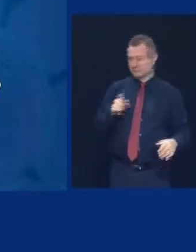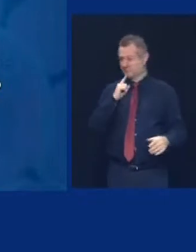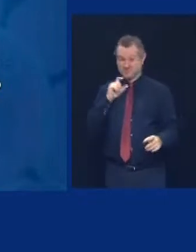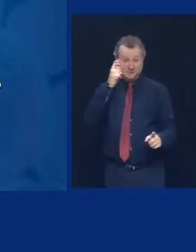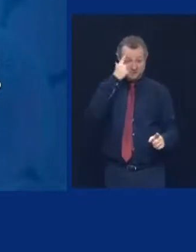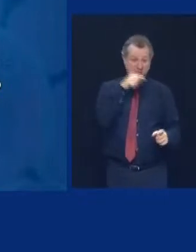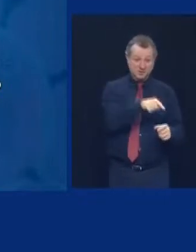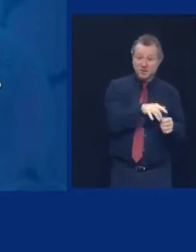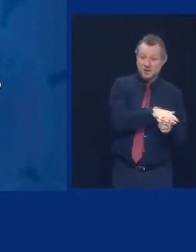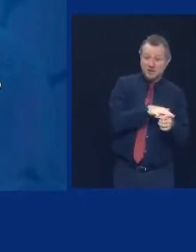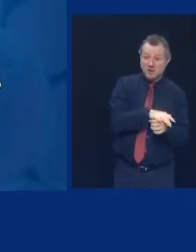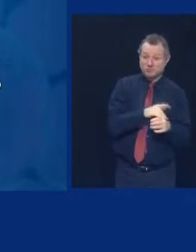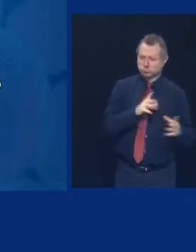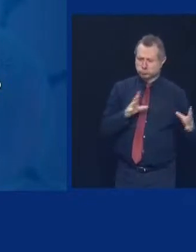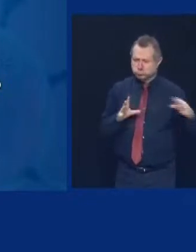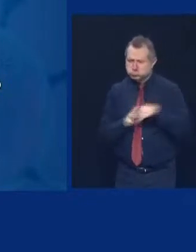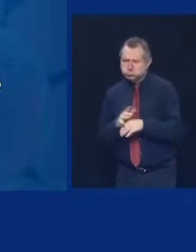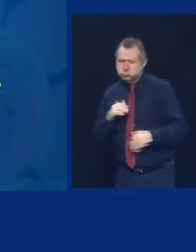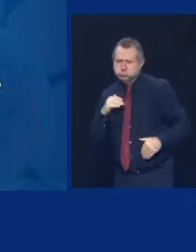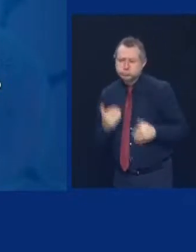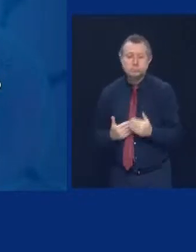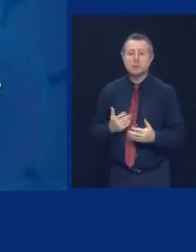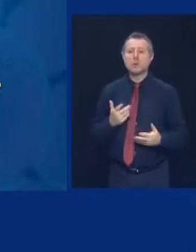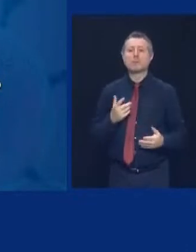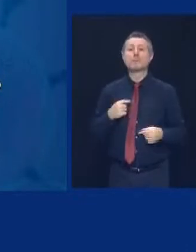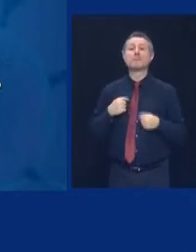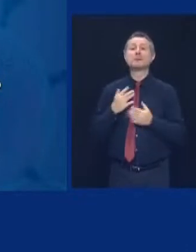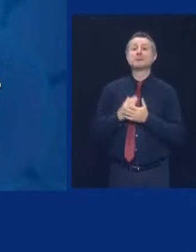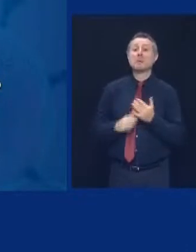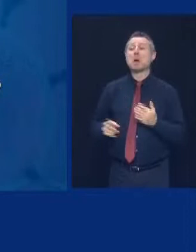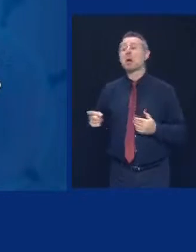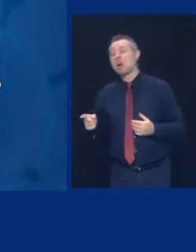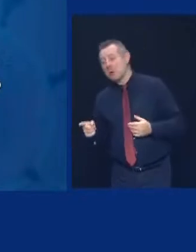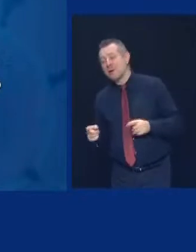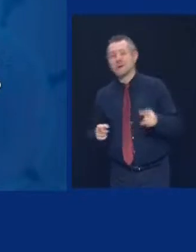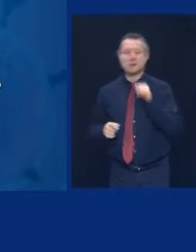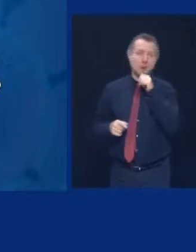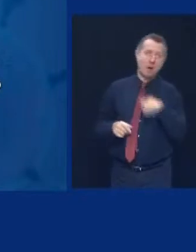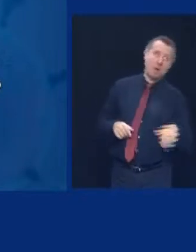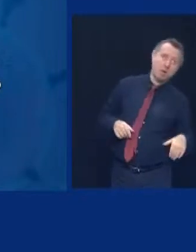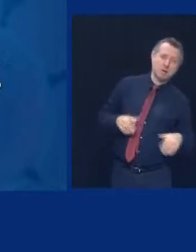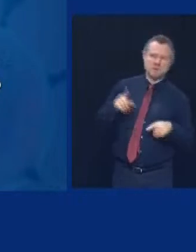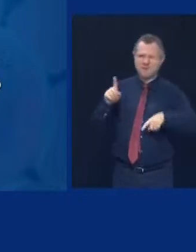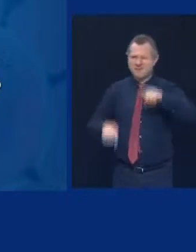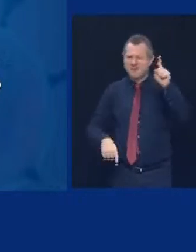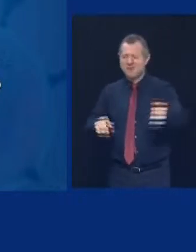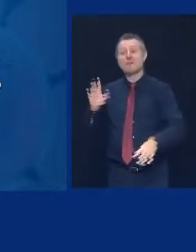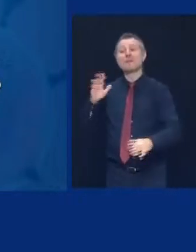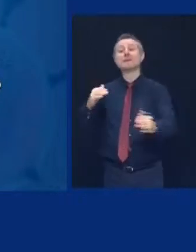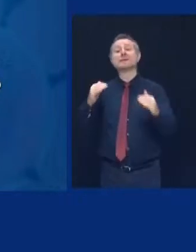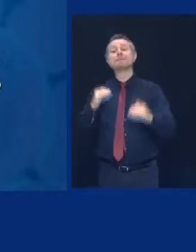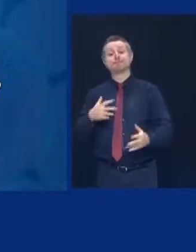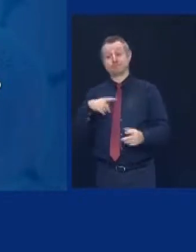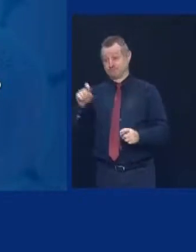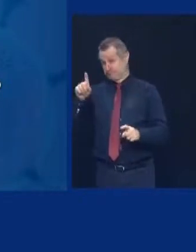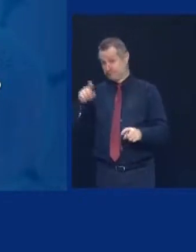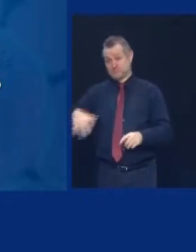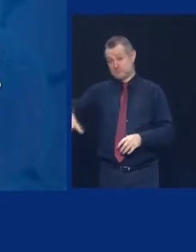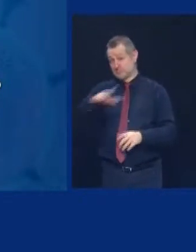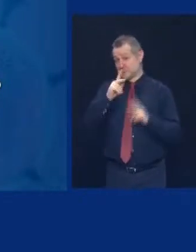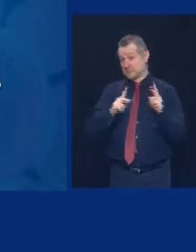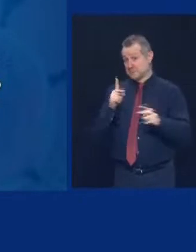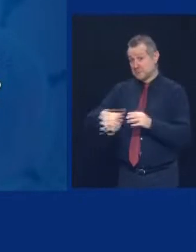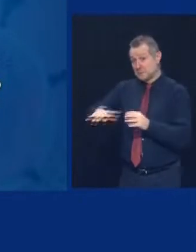spotty. And then, since you're dealing with a small community, is the community cooperating? Or is